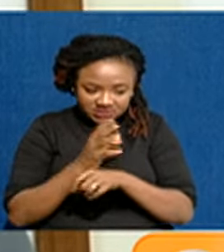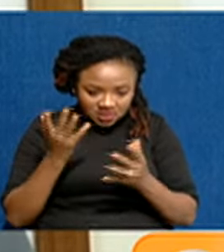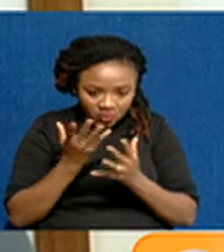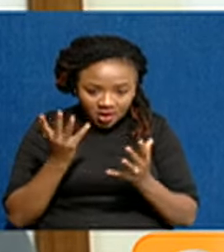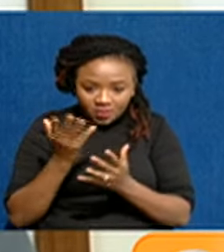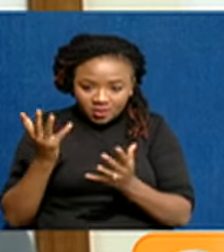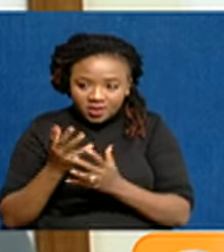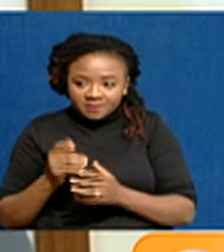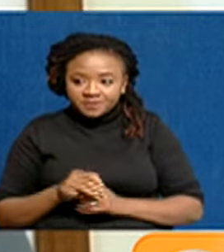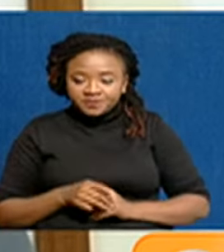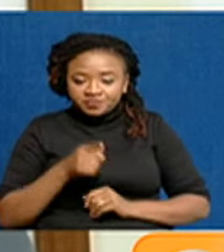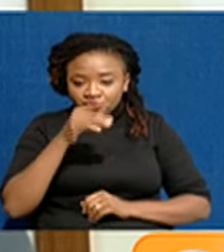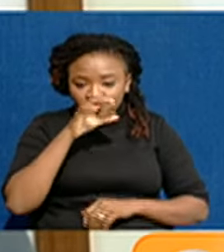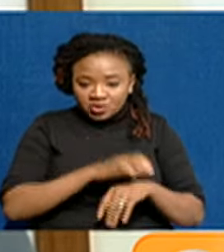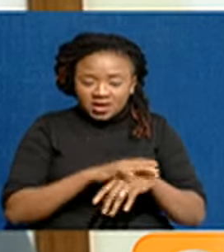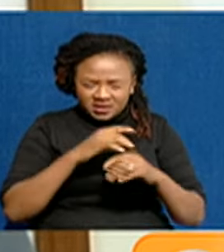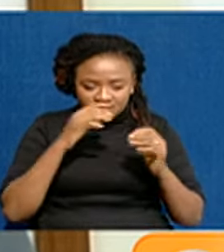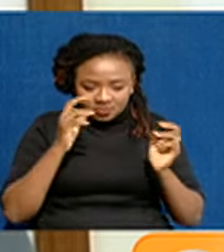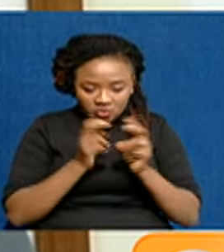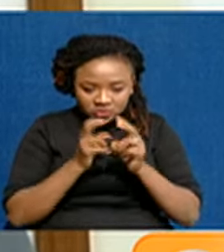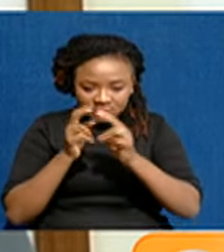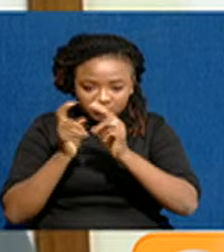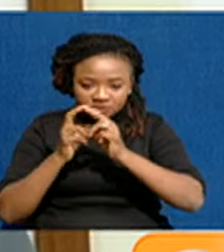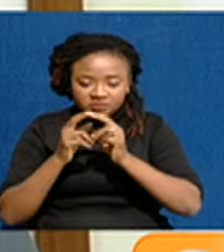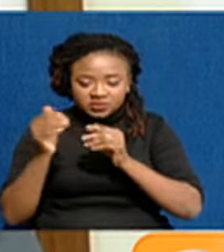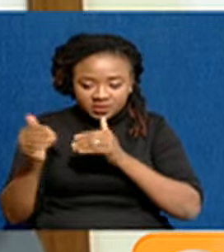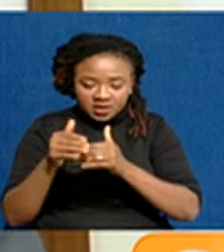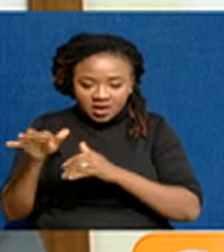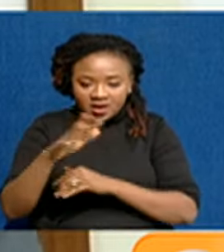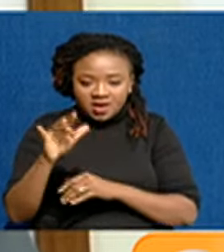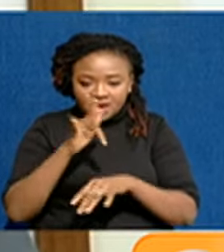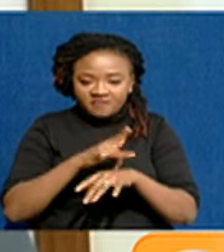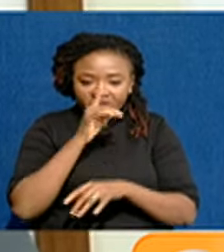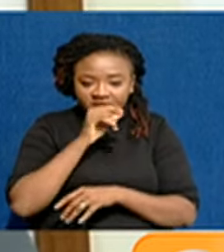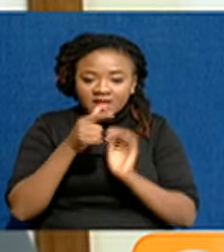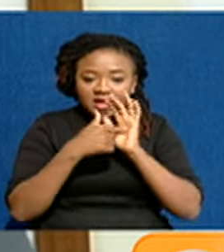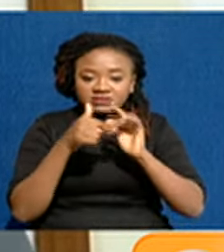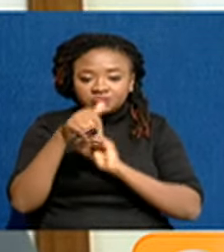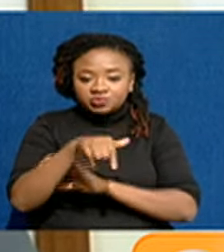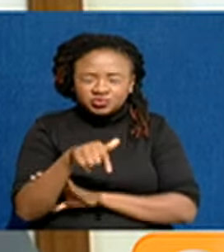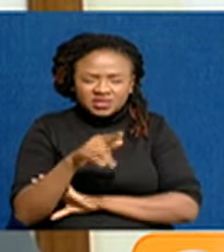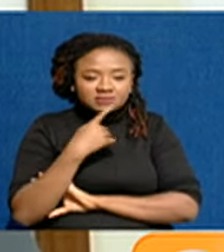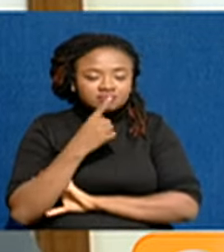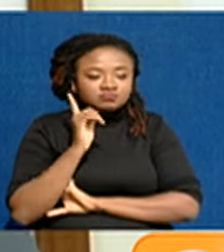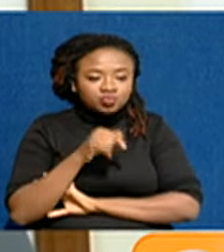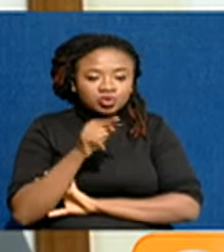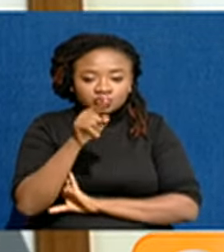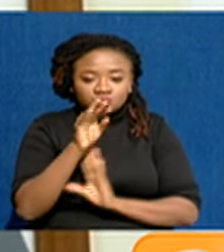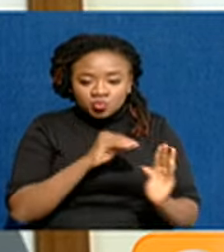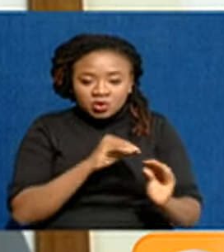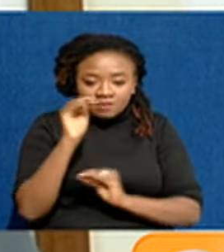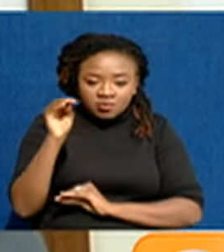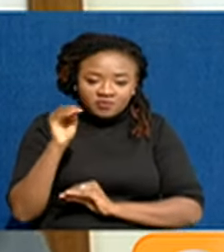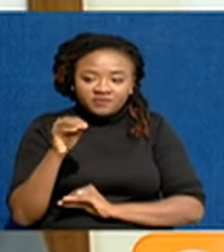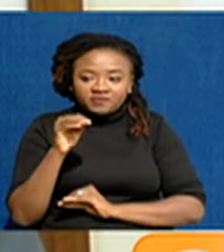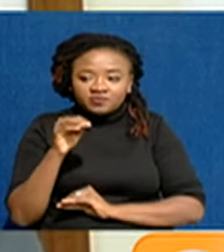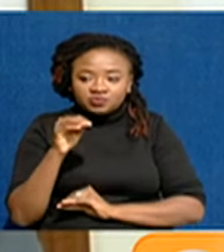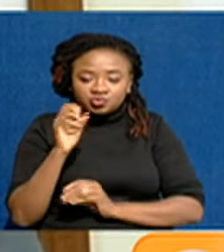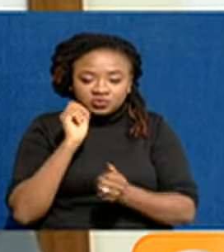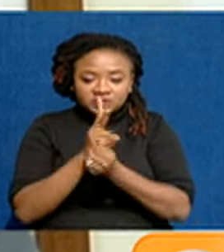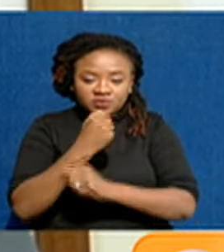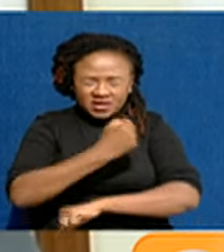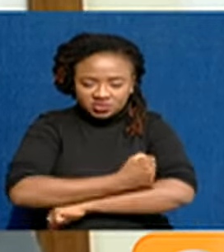information that you can get according to where the area is affected. For example, today we are saying that you move to the Girls Secondary School